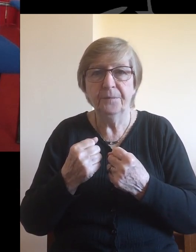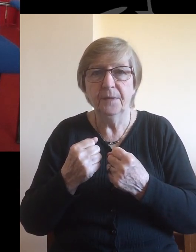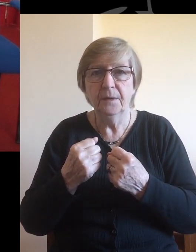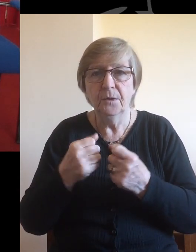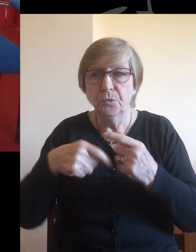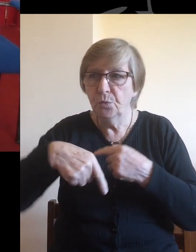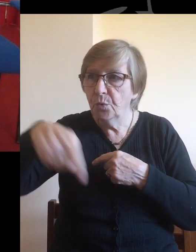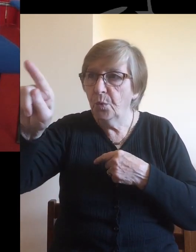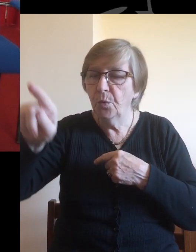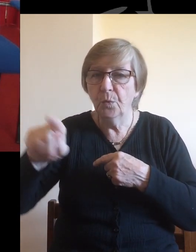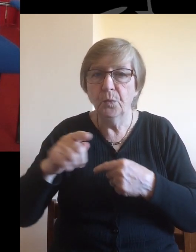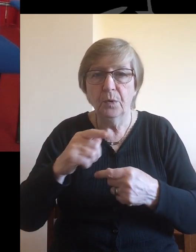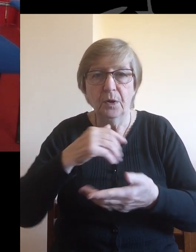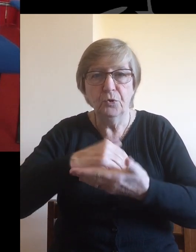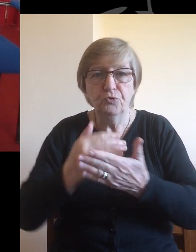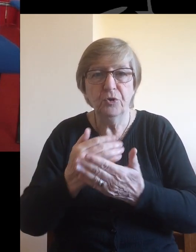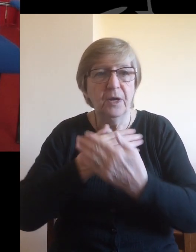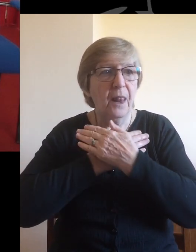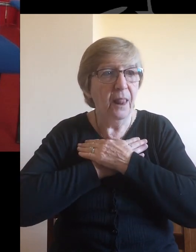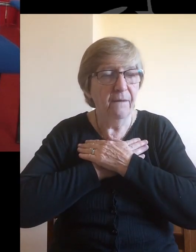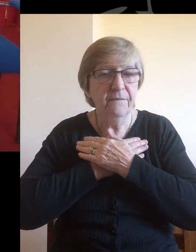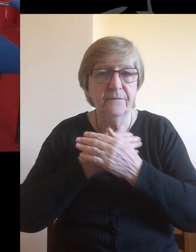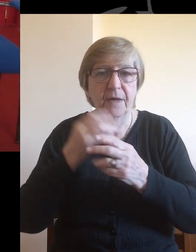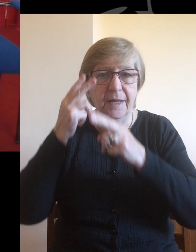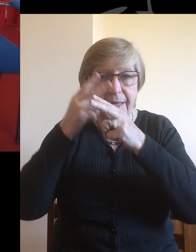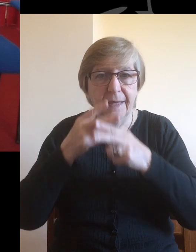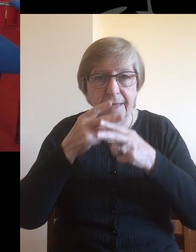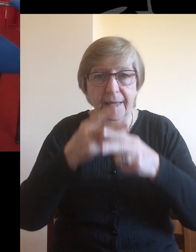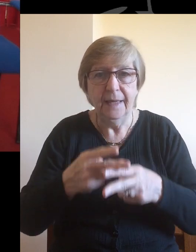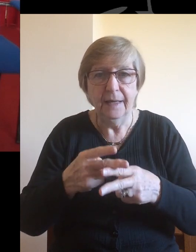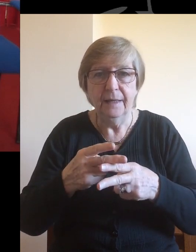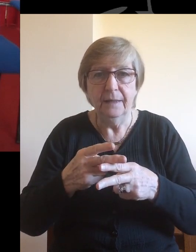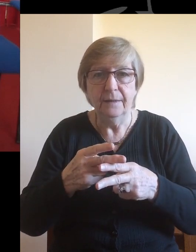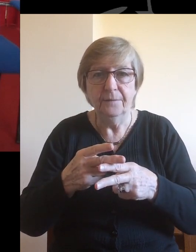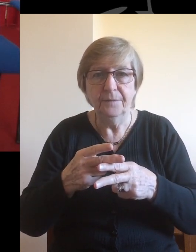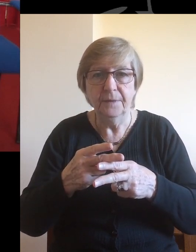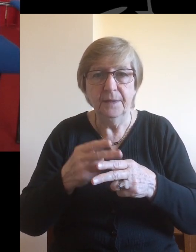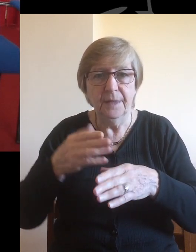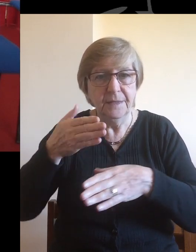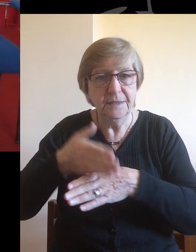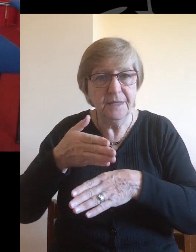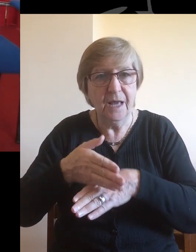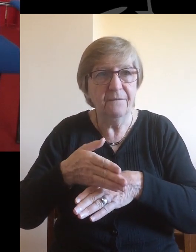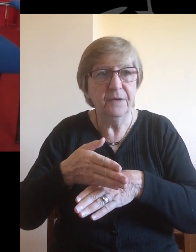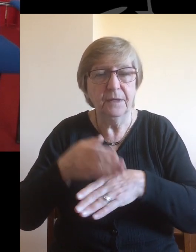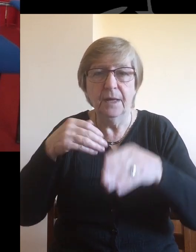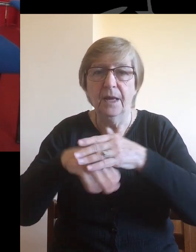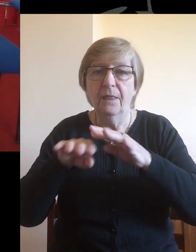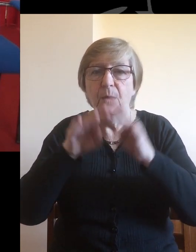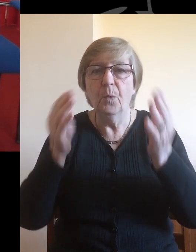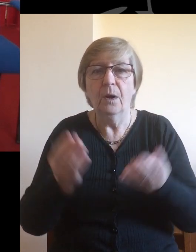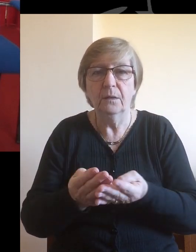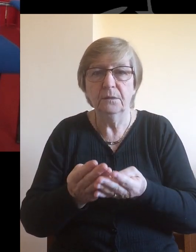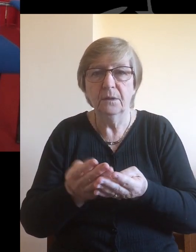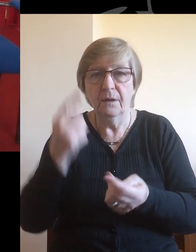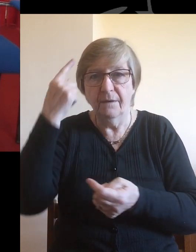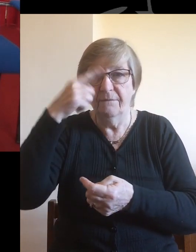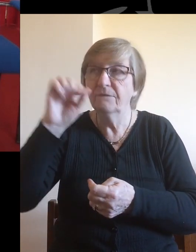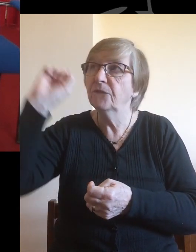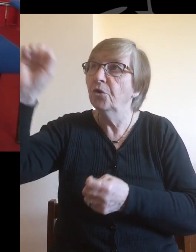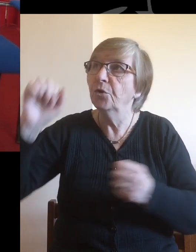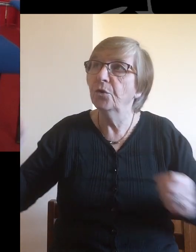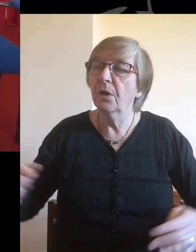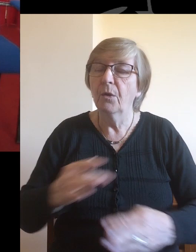to go loving and sharing and caring and serving in the world to your glory.